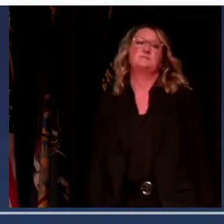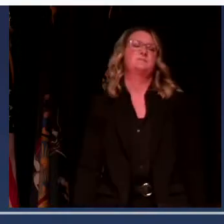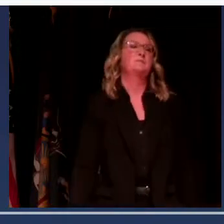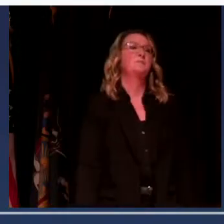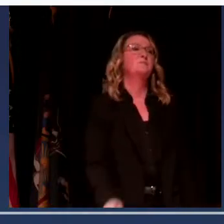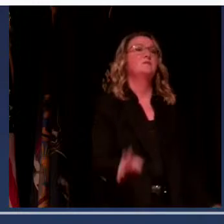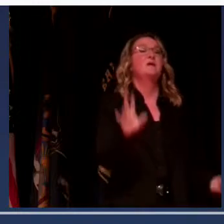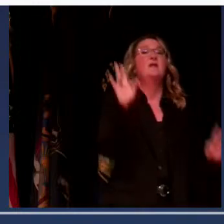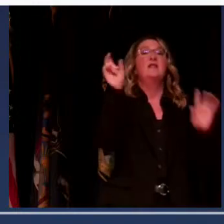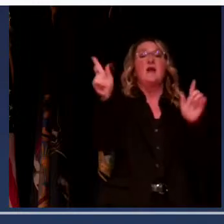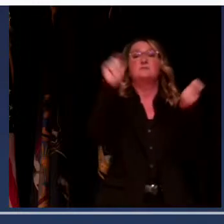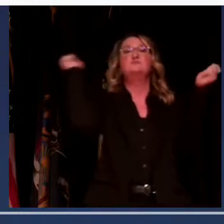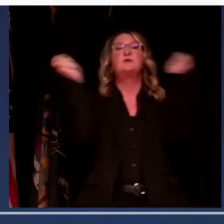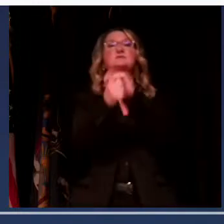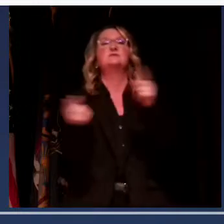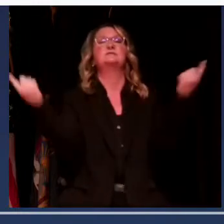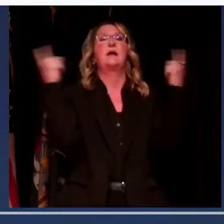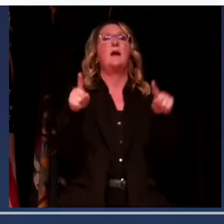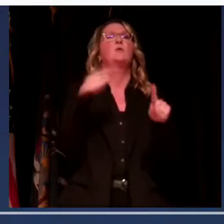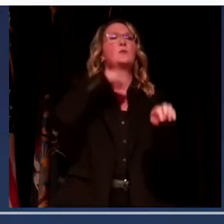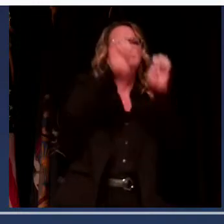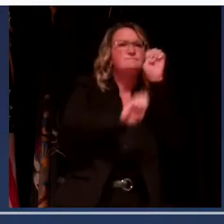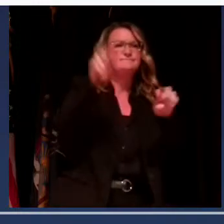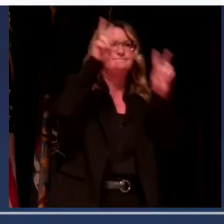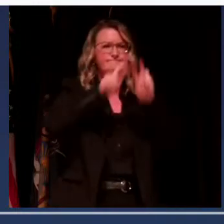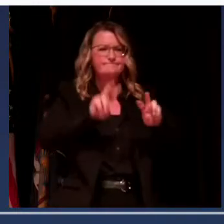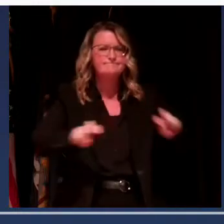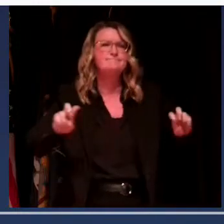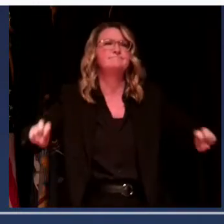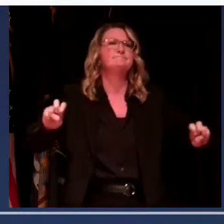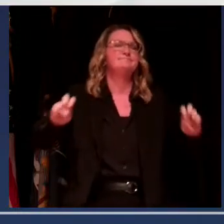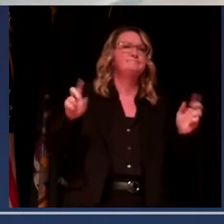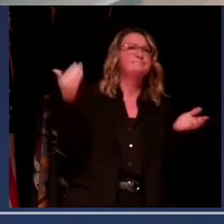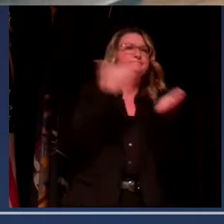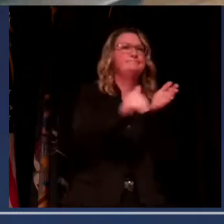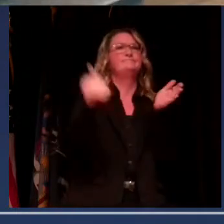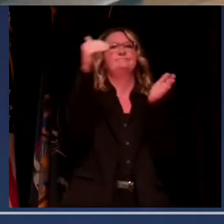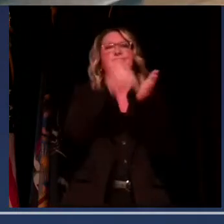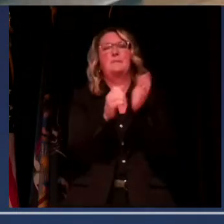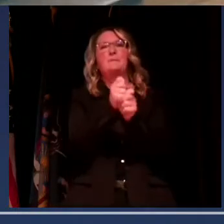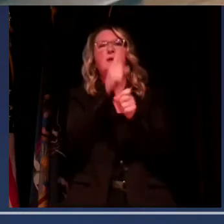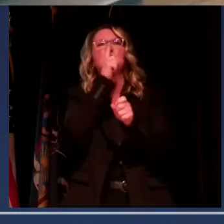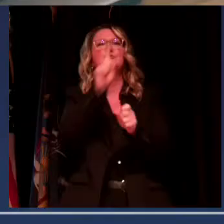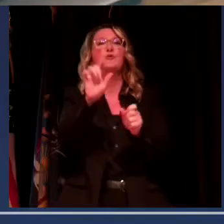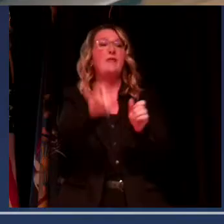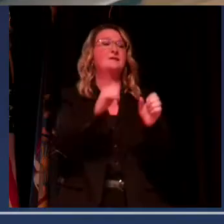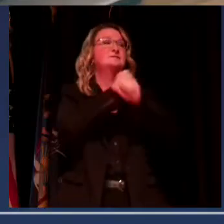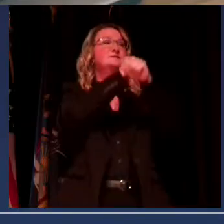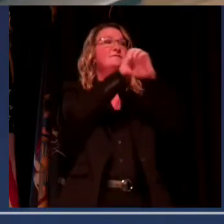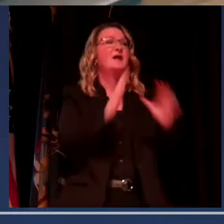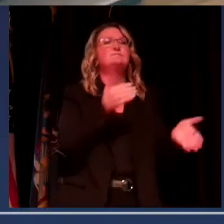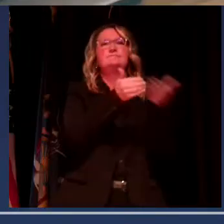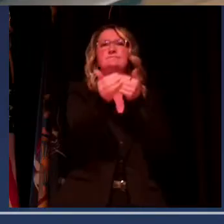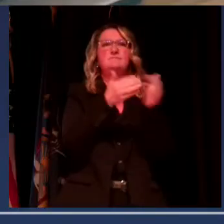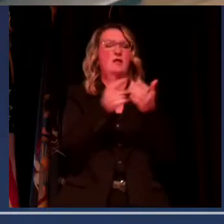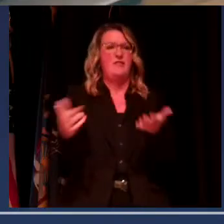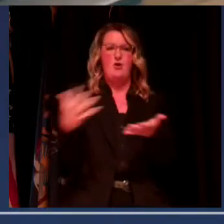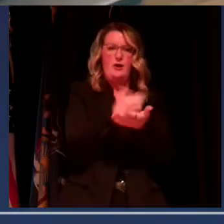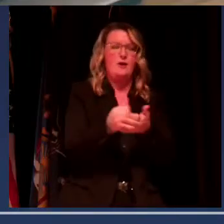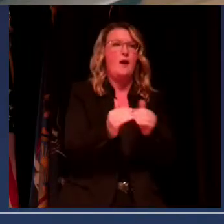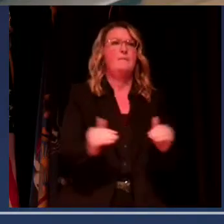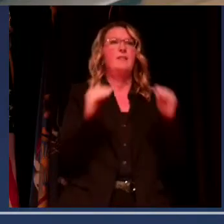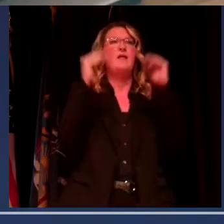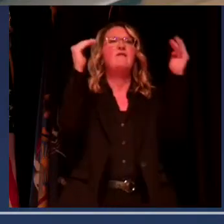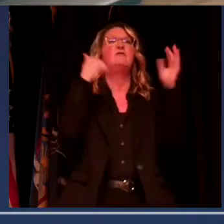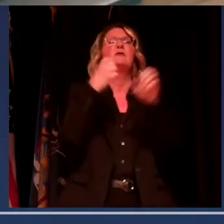As this transition occurs, we will evaluate it and reevaluate it. We will ensure that criminal defendants, regardless of income level,